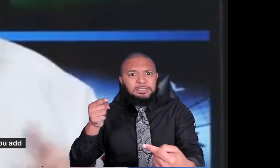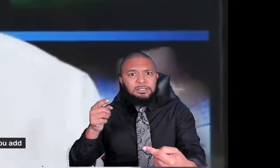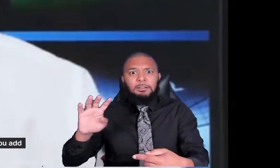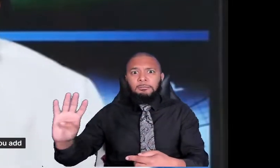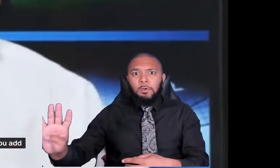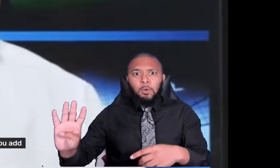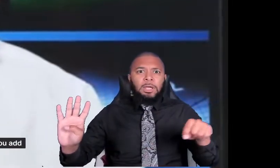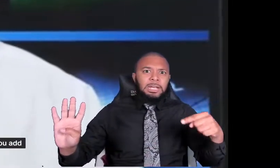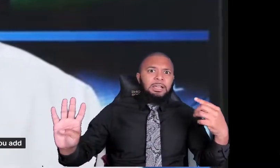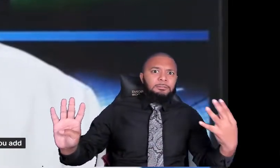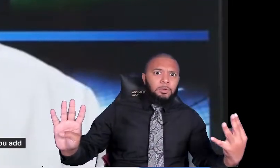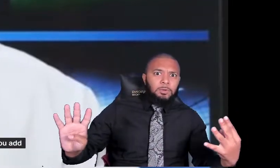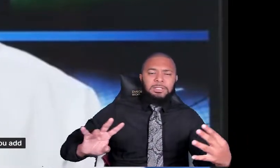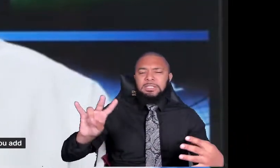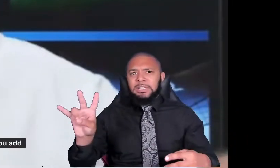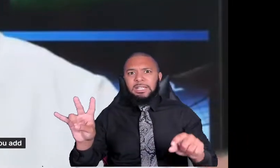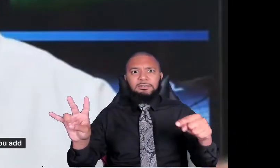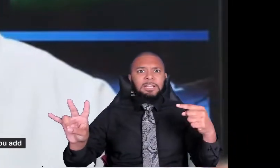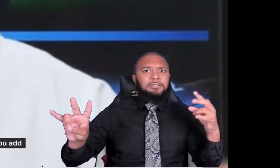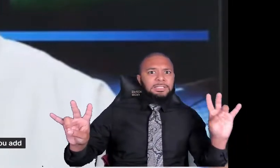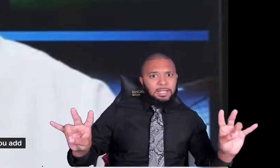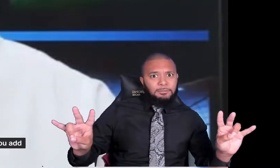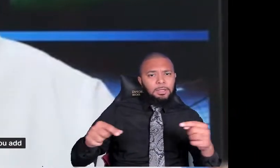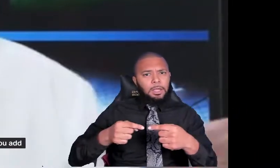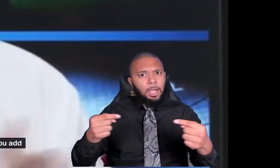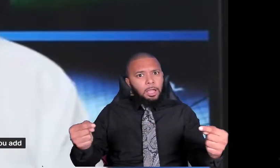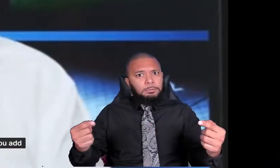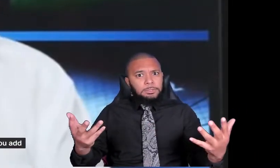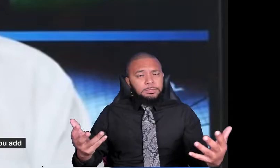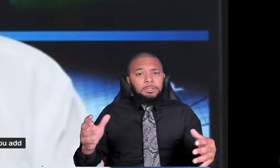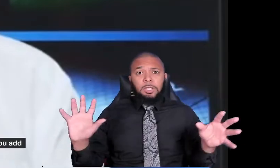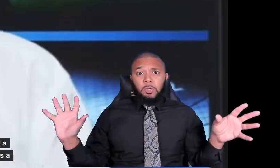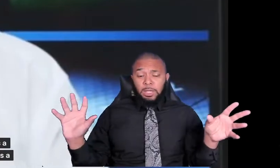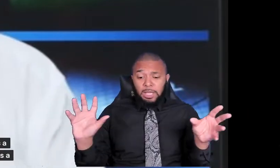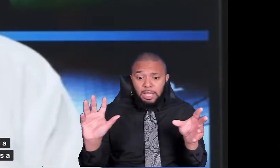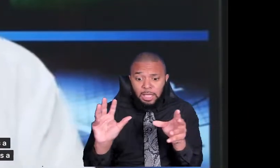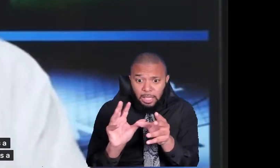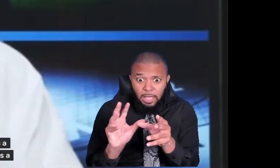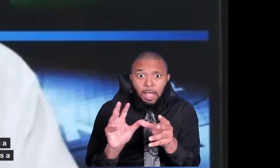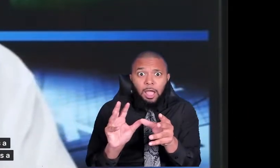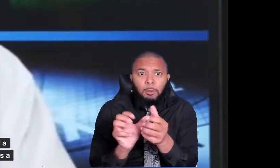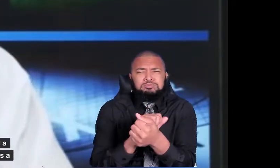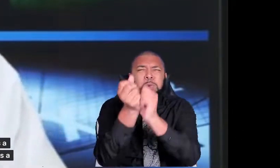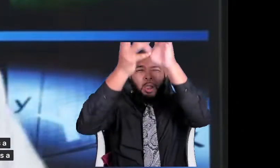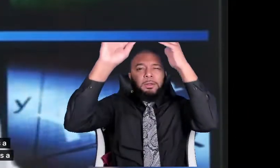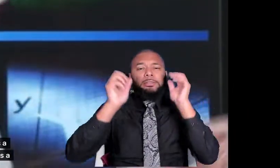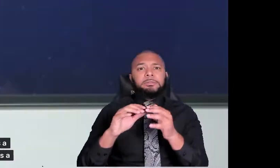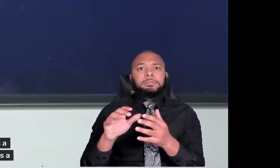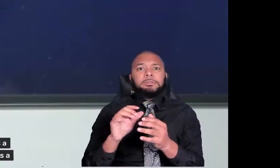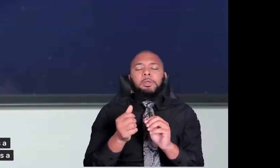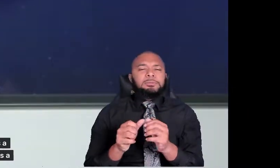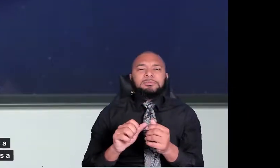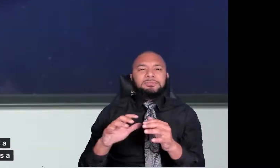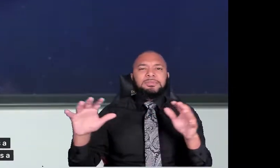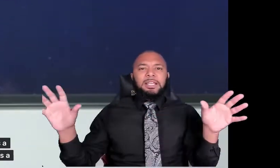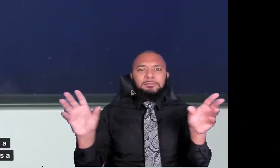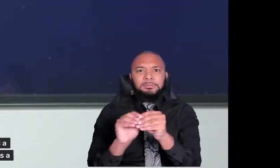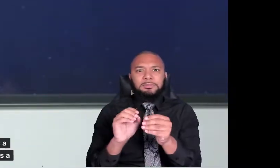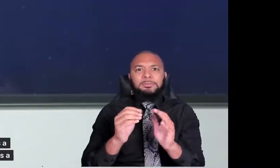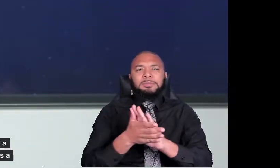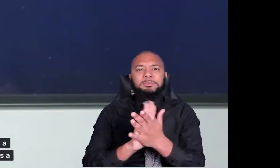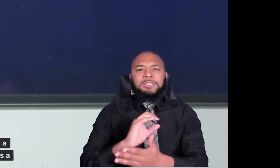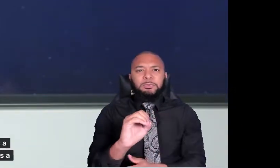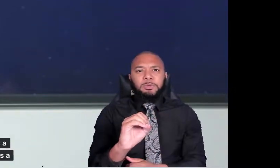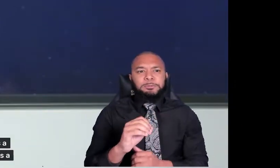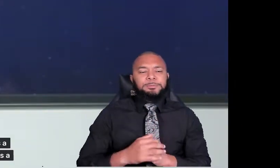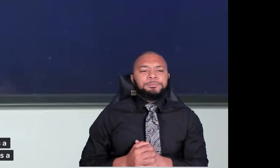opposites. 7 and negative 7 are opposites. And when you add opposites together, you always get 0. So if this is a 4, it would